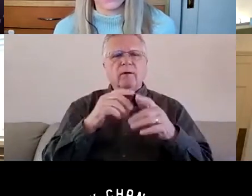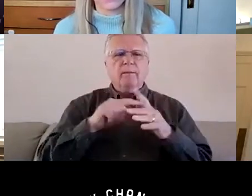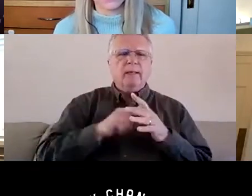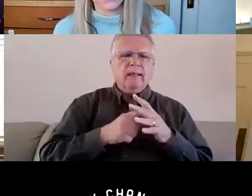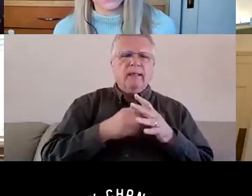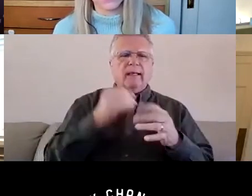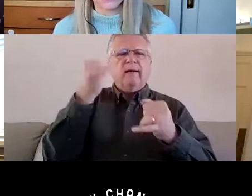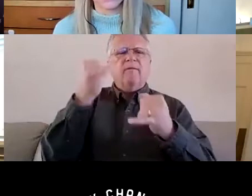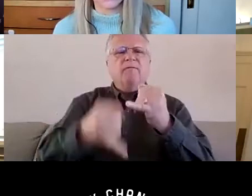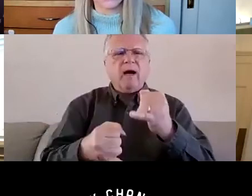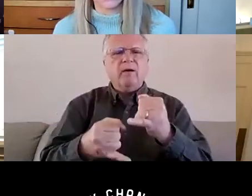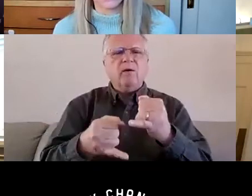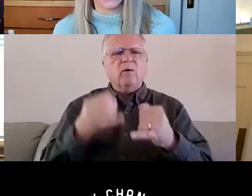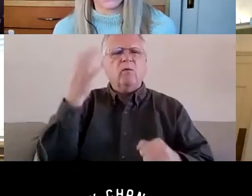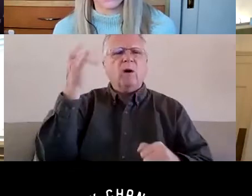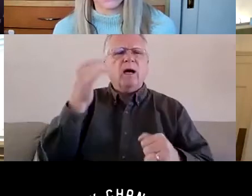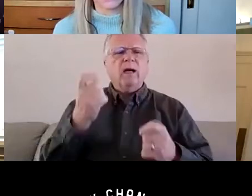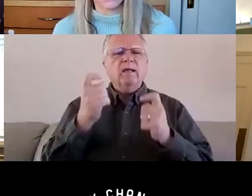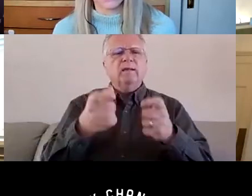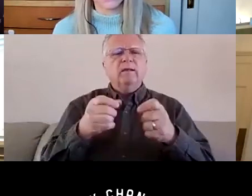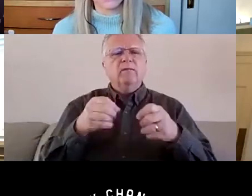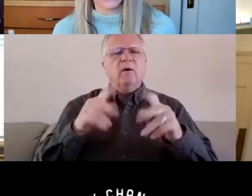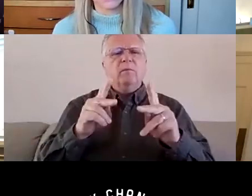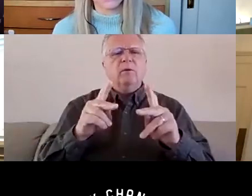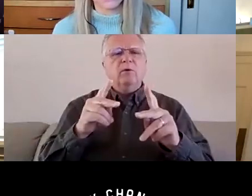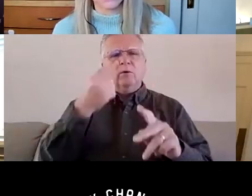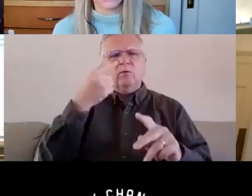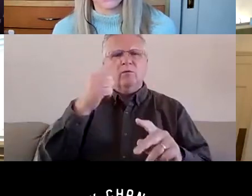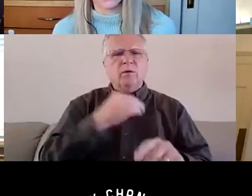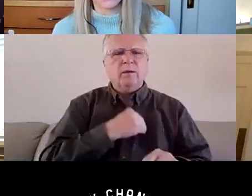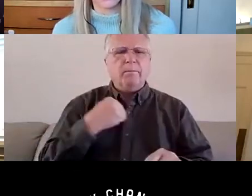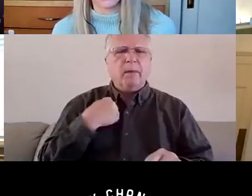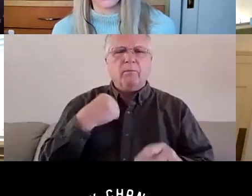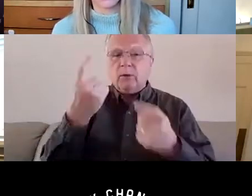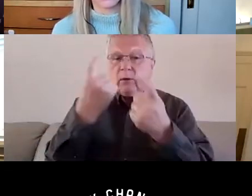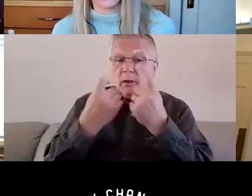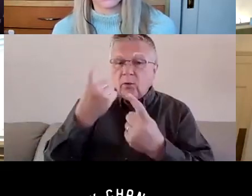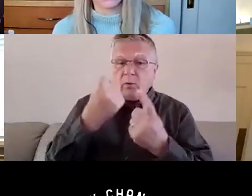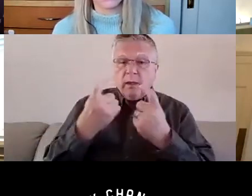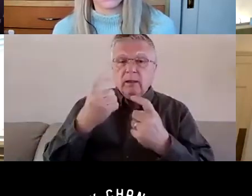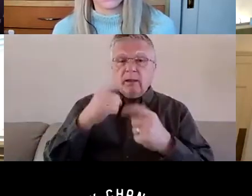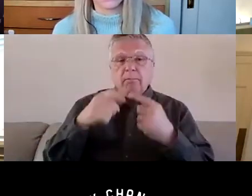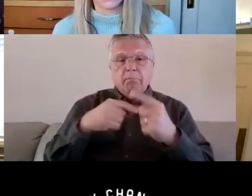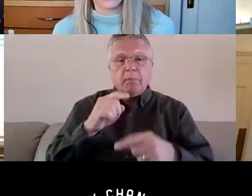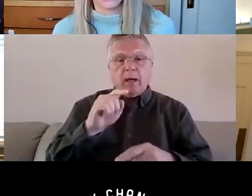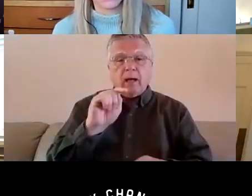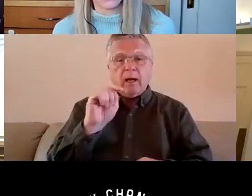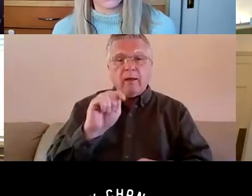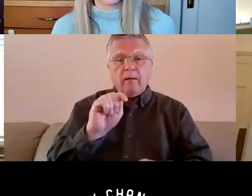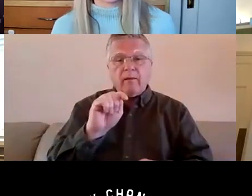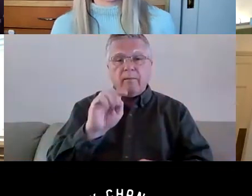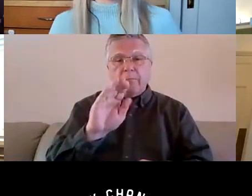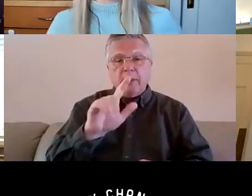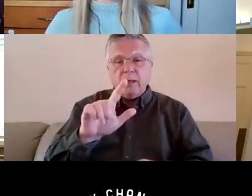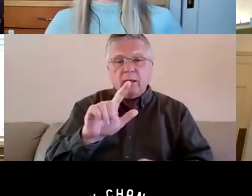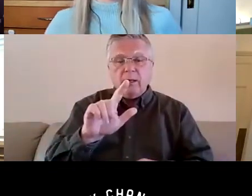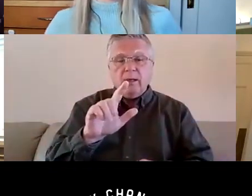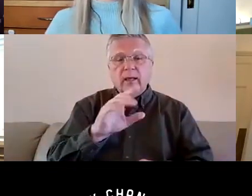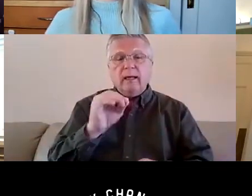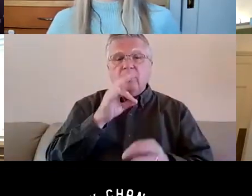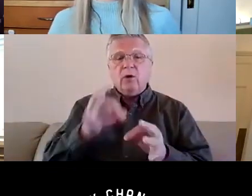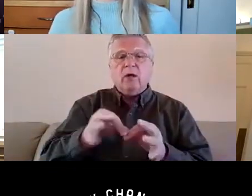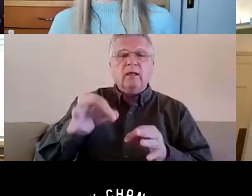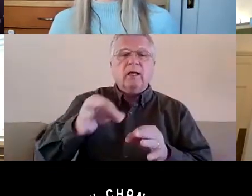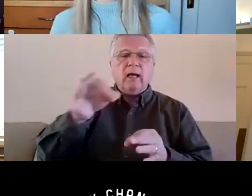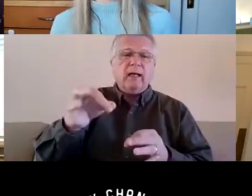give opportunity for members to ask the questions on the bill and not delayed in any